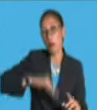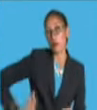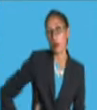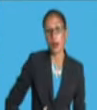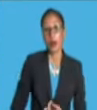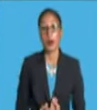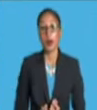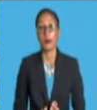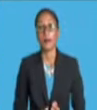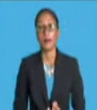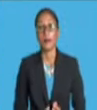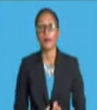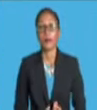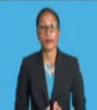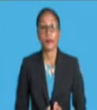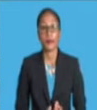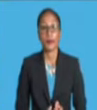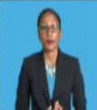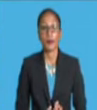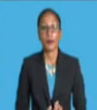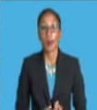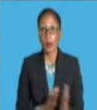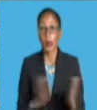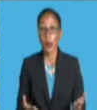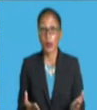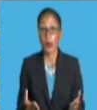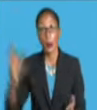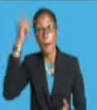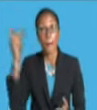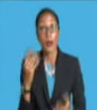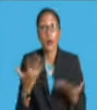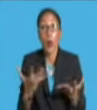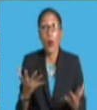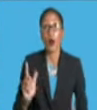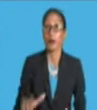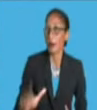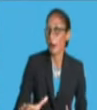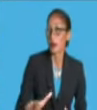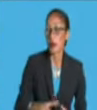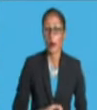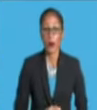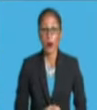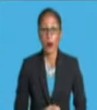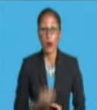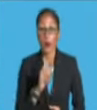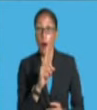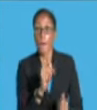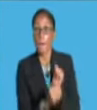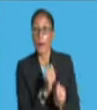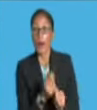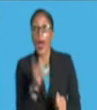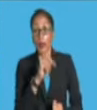Prasad of Tangnikula, Lambasa. Currently, my parents live at Salu Salu Street, Namara, Lambasa. I have one brother and a